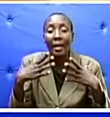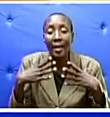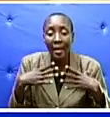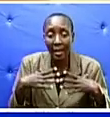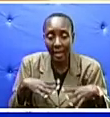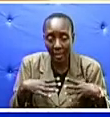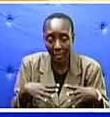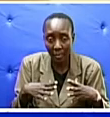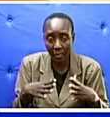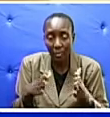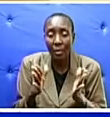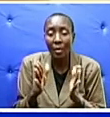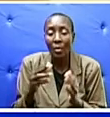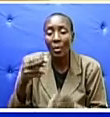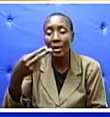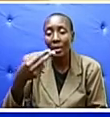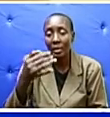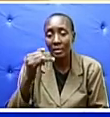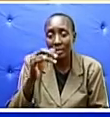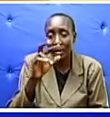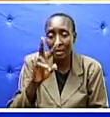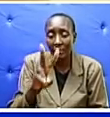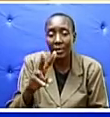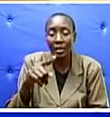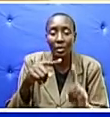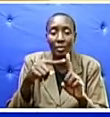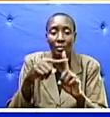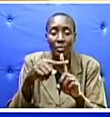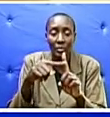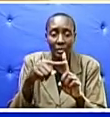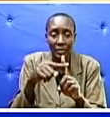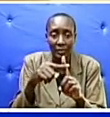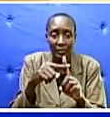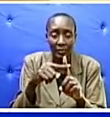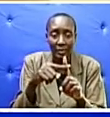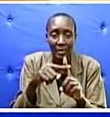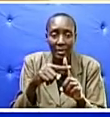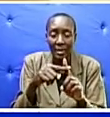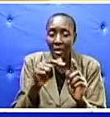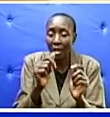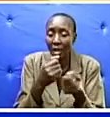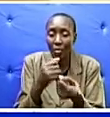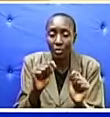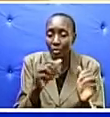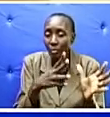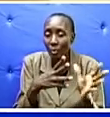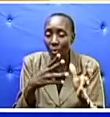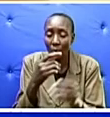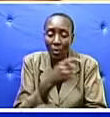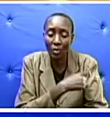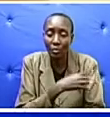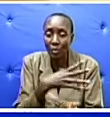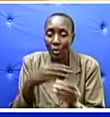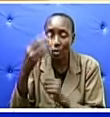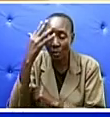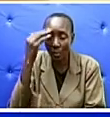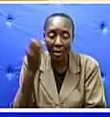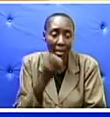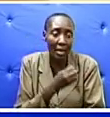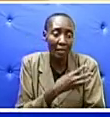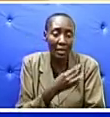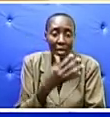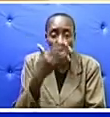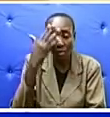people who are HIV positive have not been able to go to hospitals for the fear. You know, there was a lot of